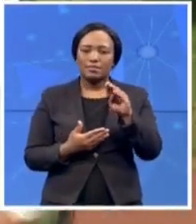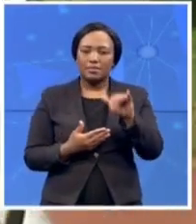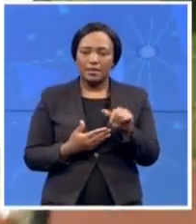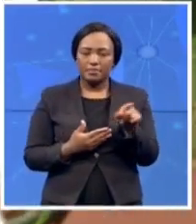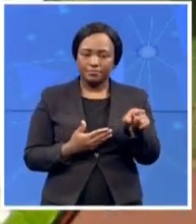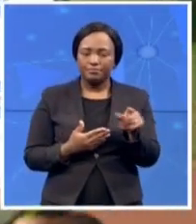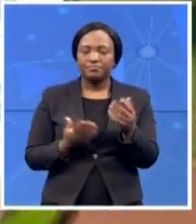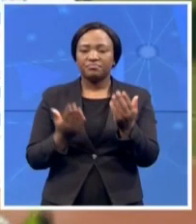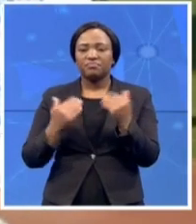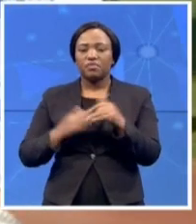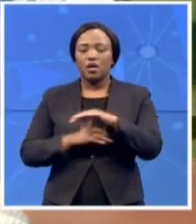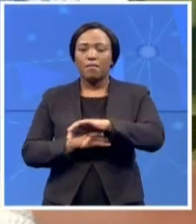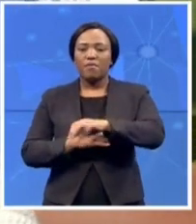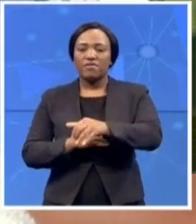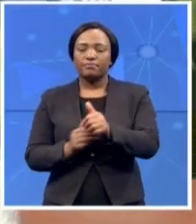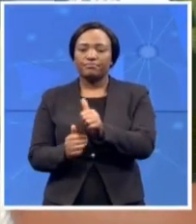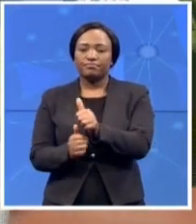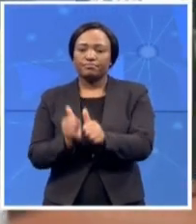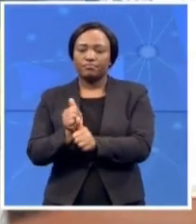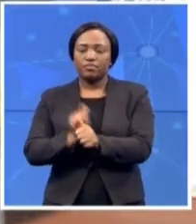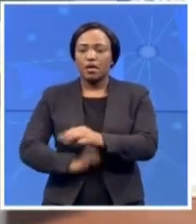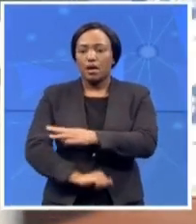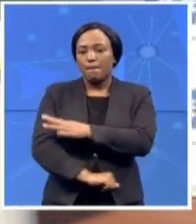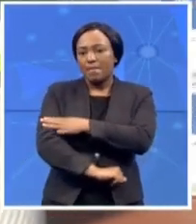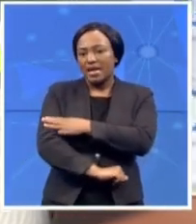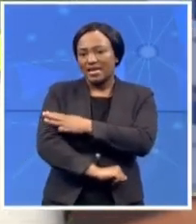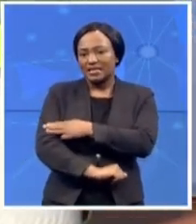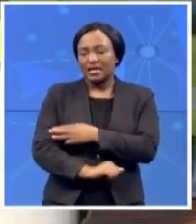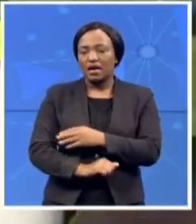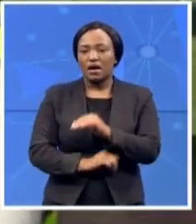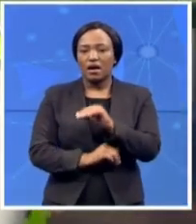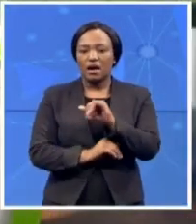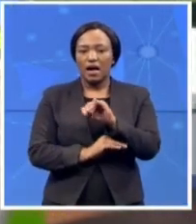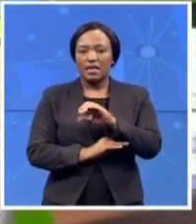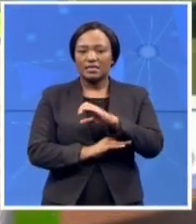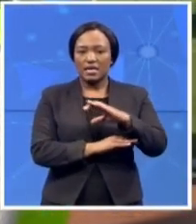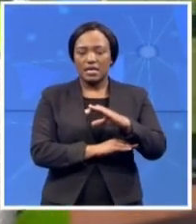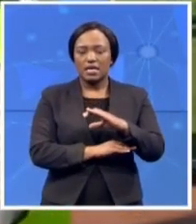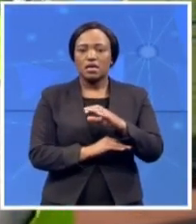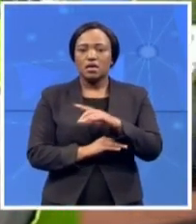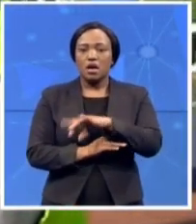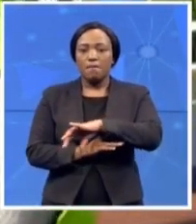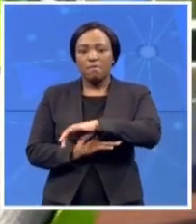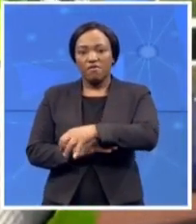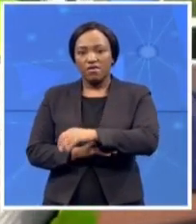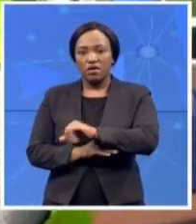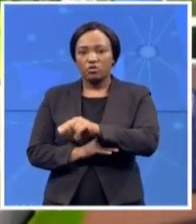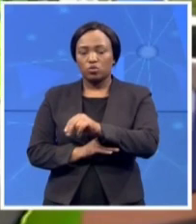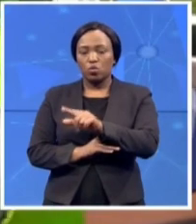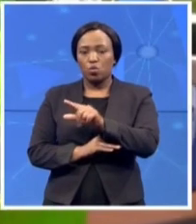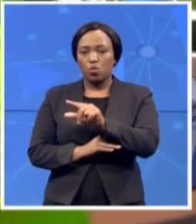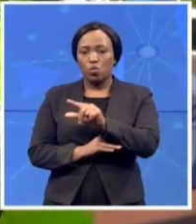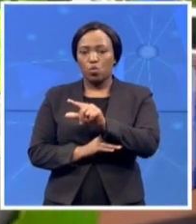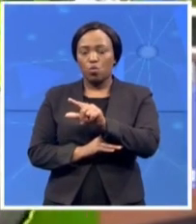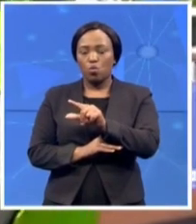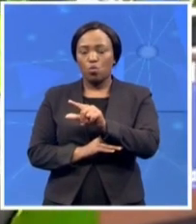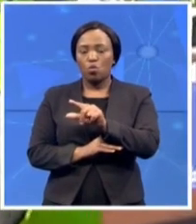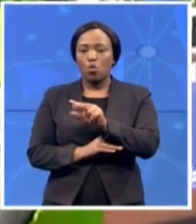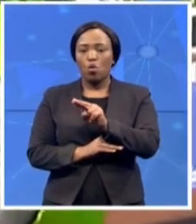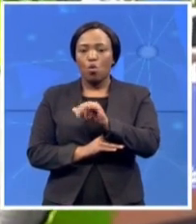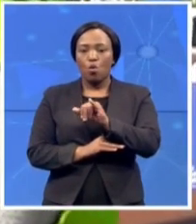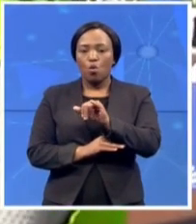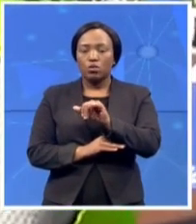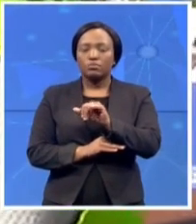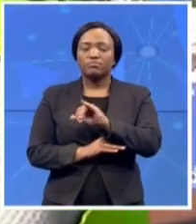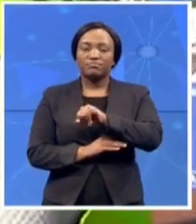of the outreach program of the IEC in the province, Julie Stanworth. Julie, we spoke about the low turnout of the youth